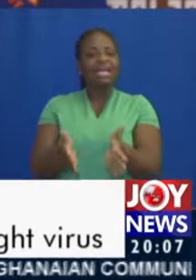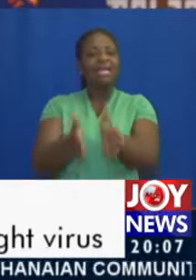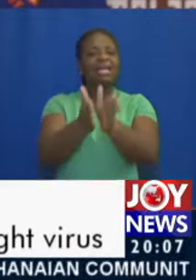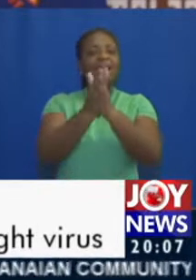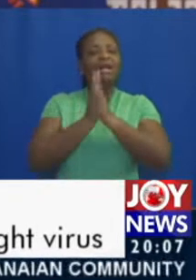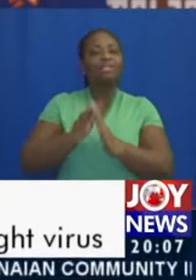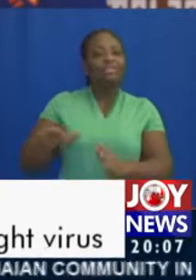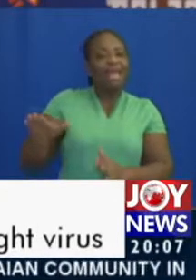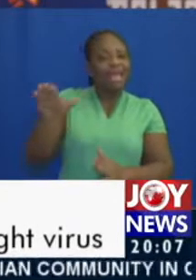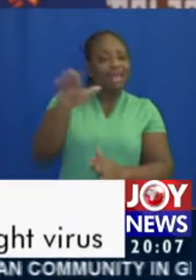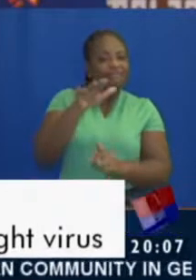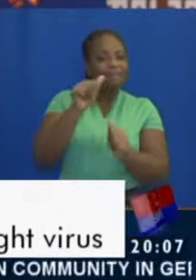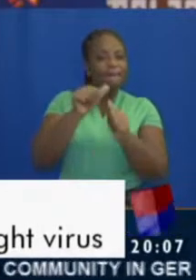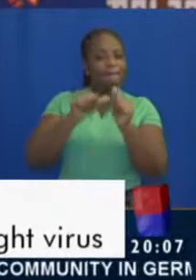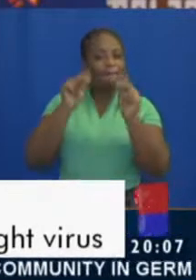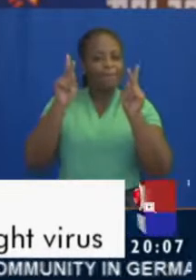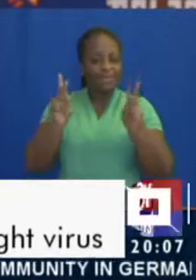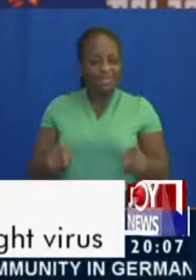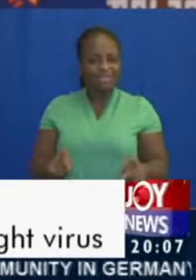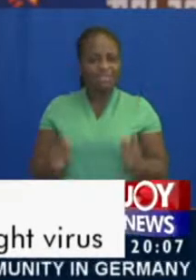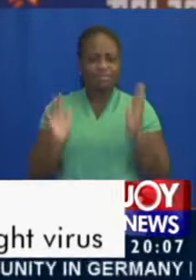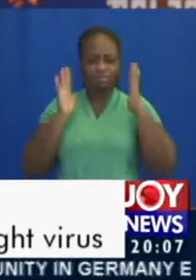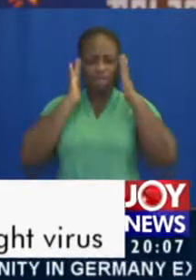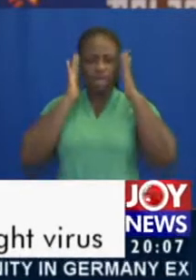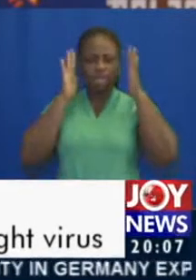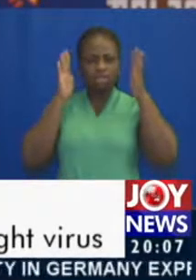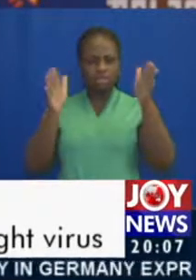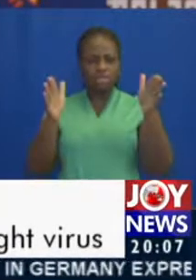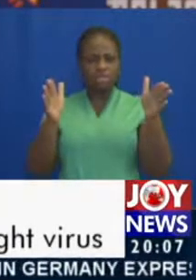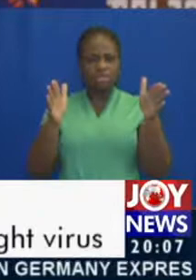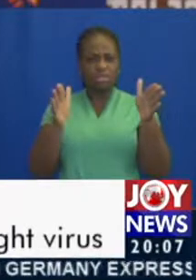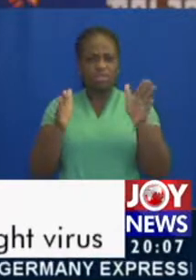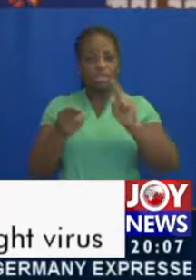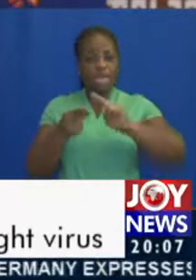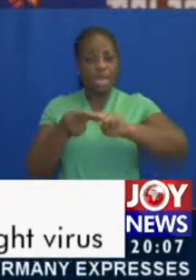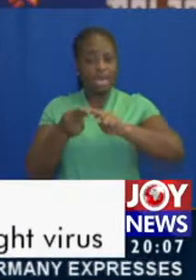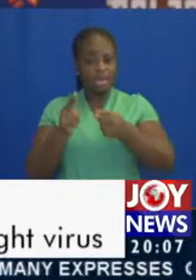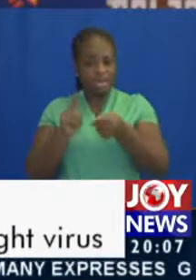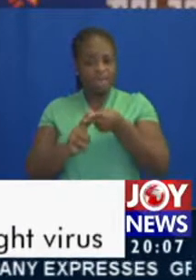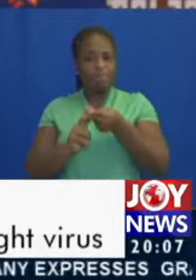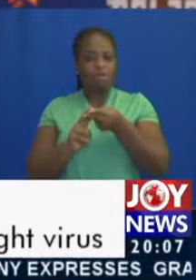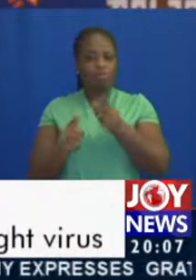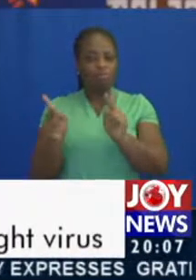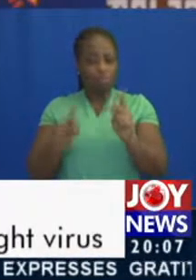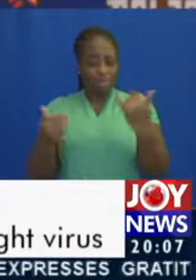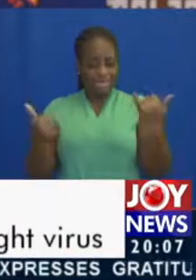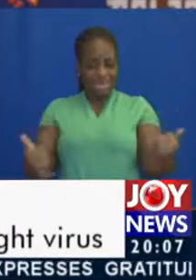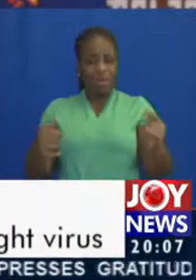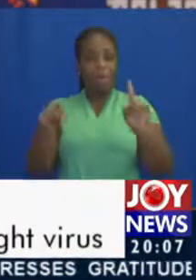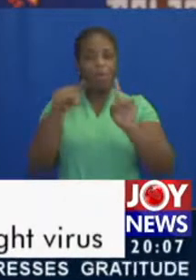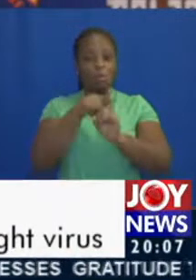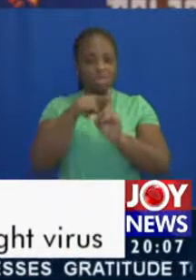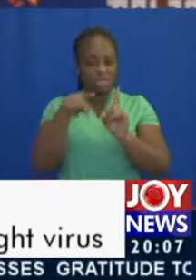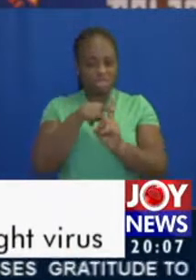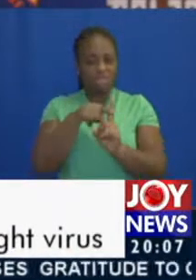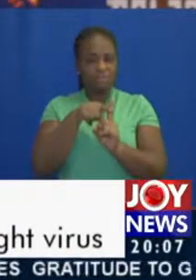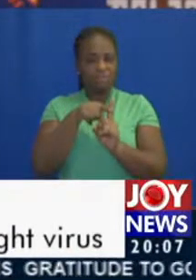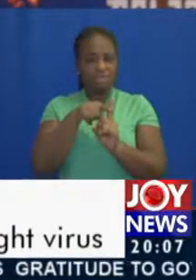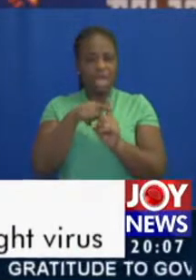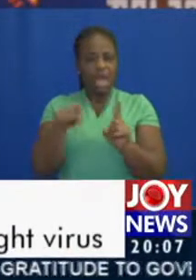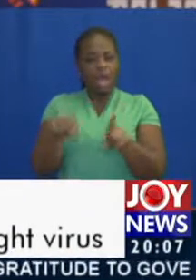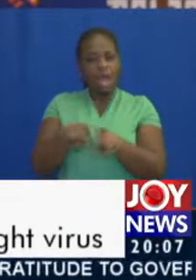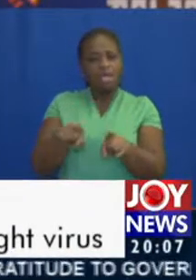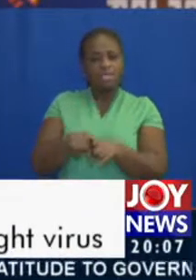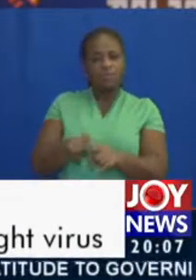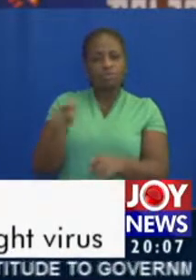us to pay particular attention to the number of active cases. As of